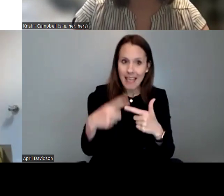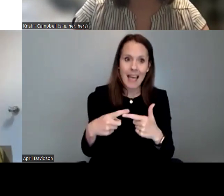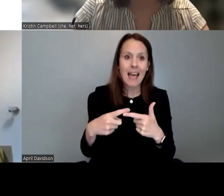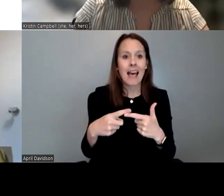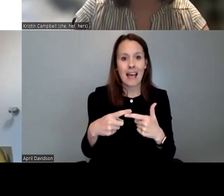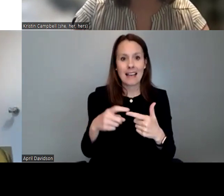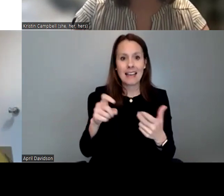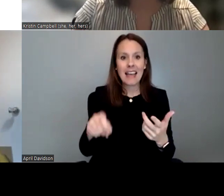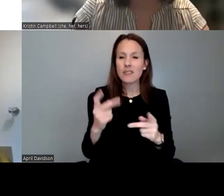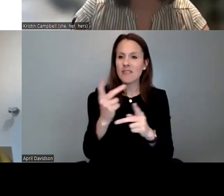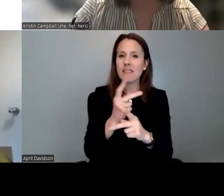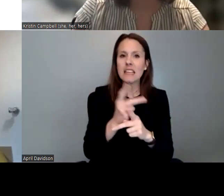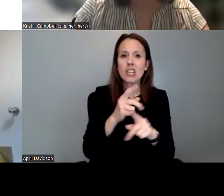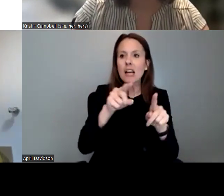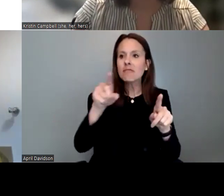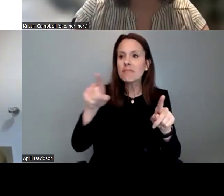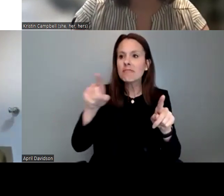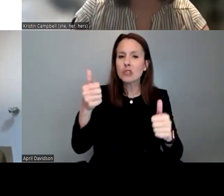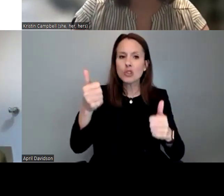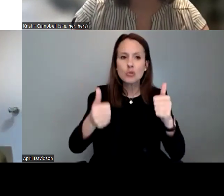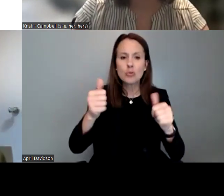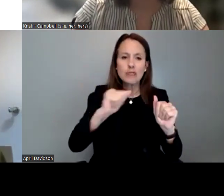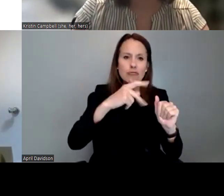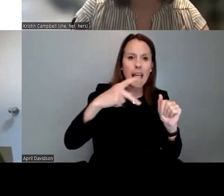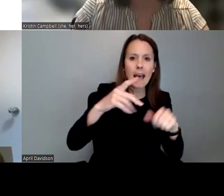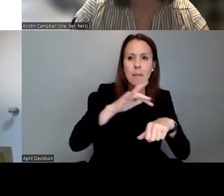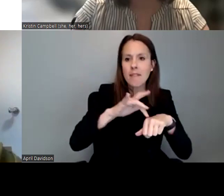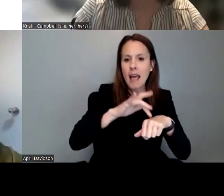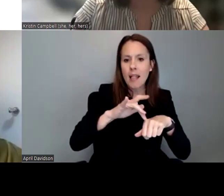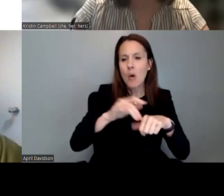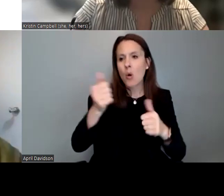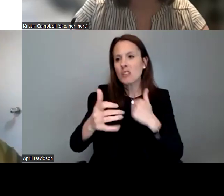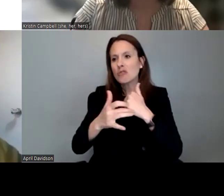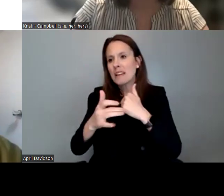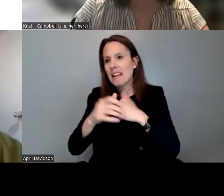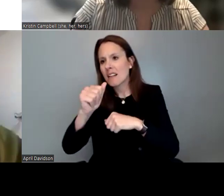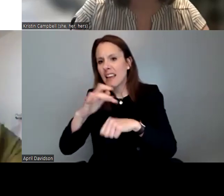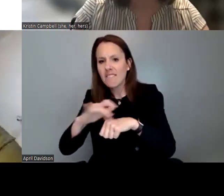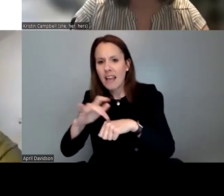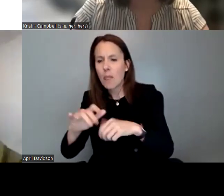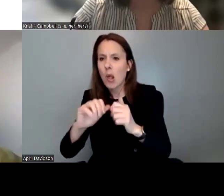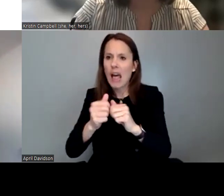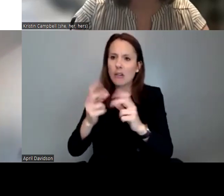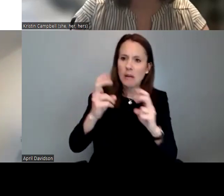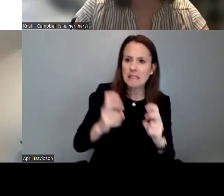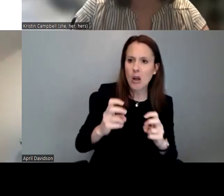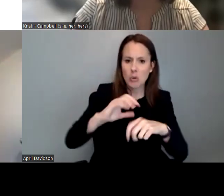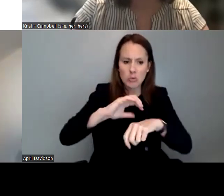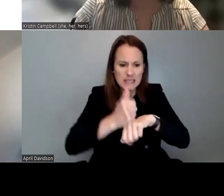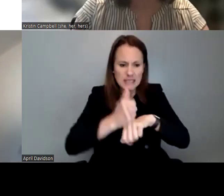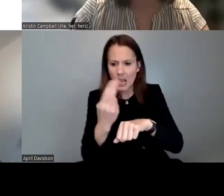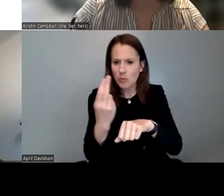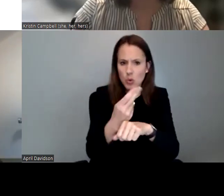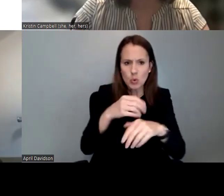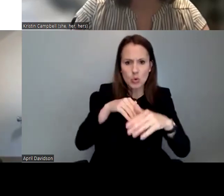the availability of those apps or different technologies that allow you to